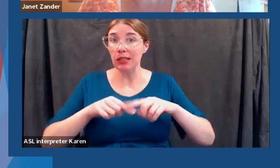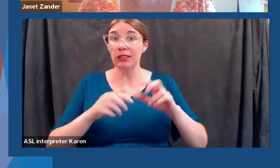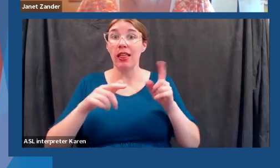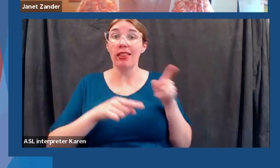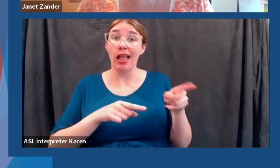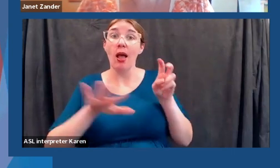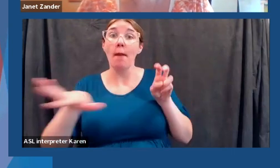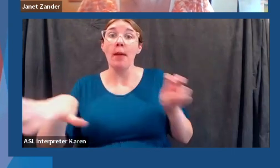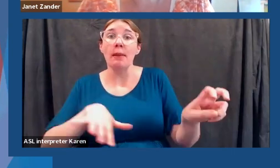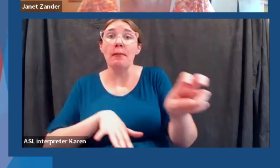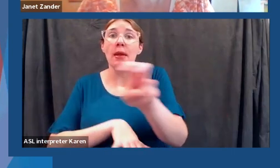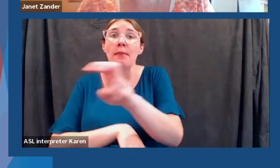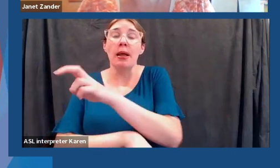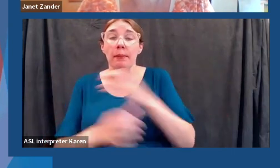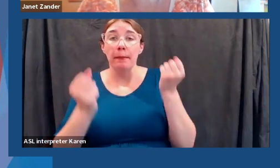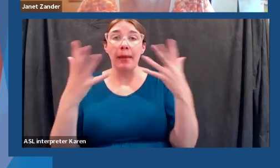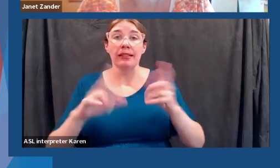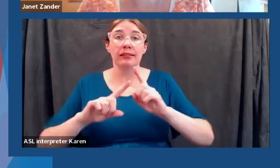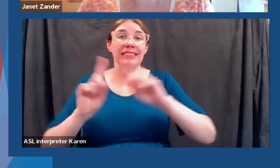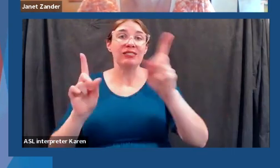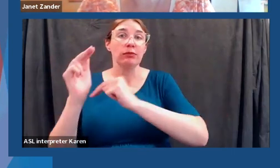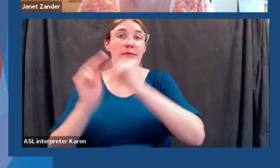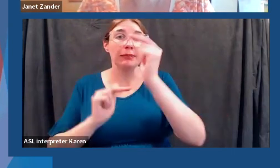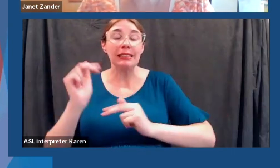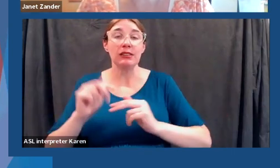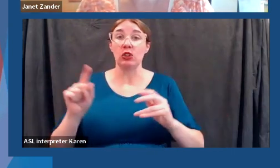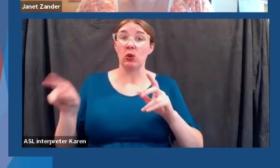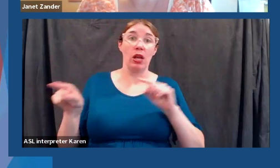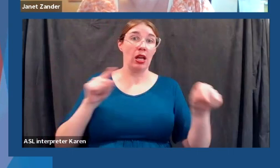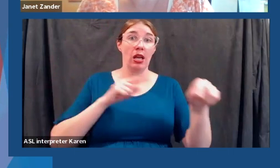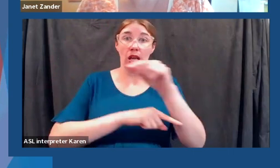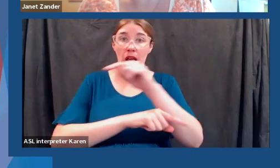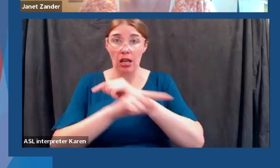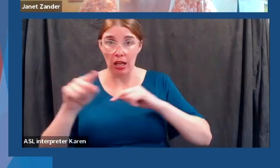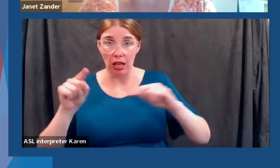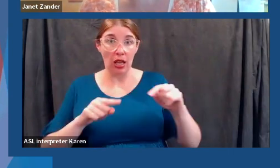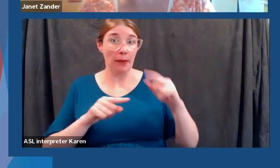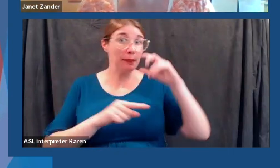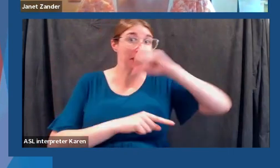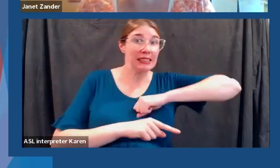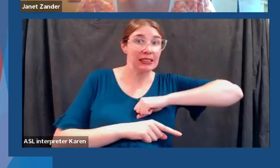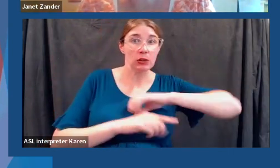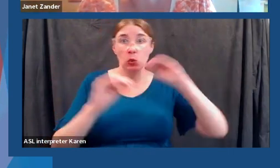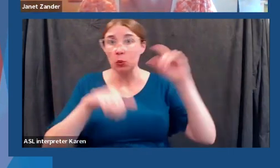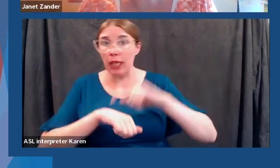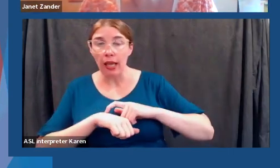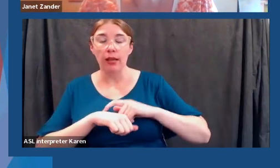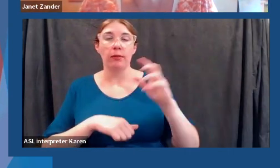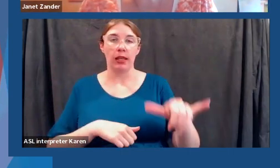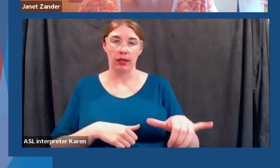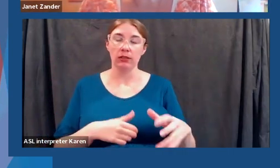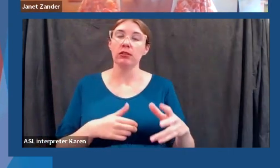to look at one of the other options to make sure that somebody is getting registered to vote. Next slide,